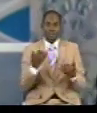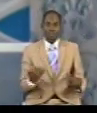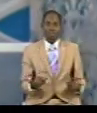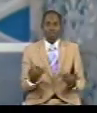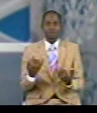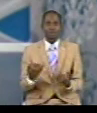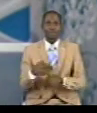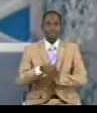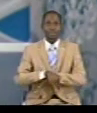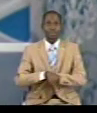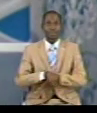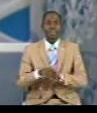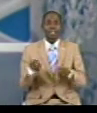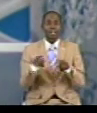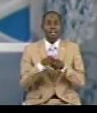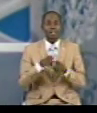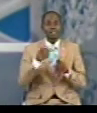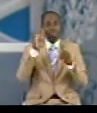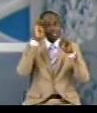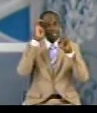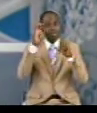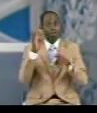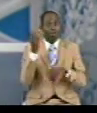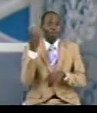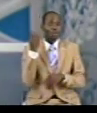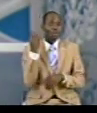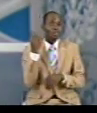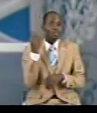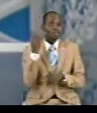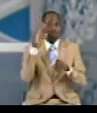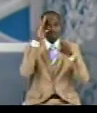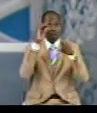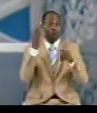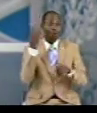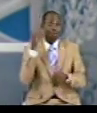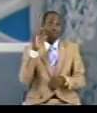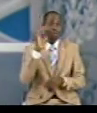as he was ministering in Yenegua,